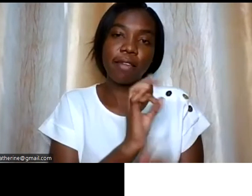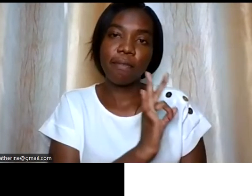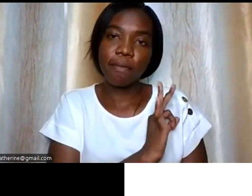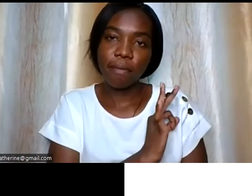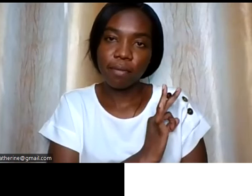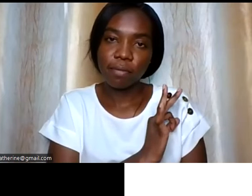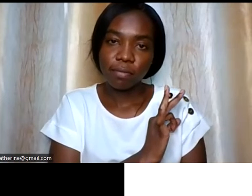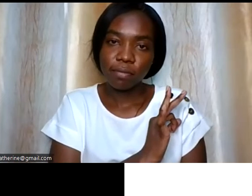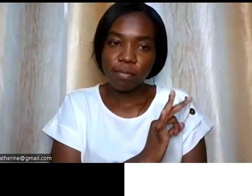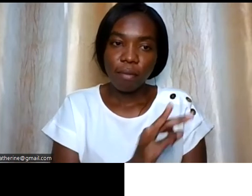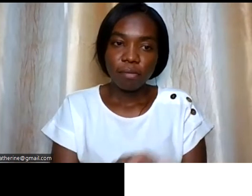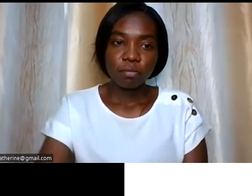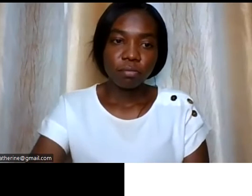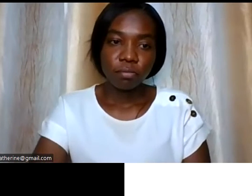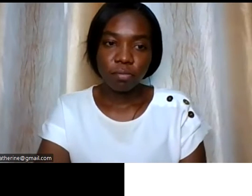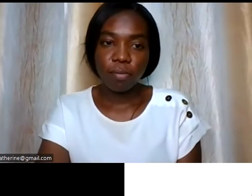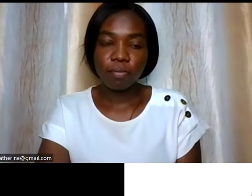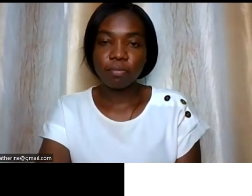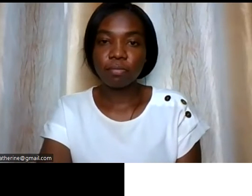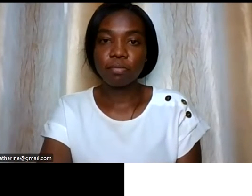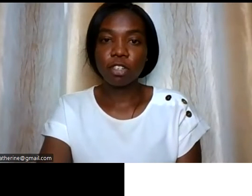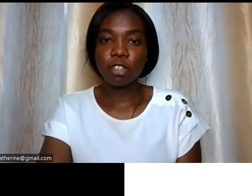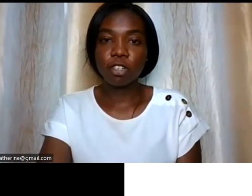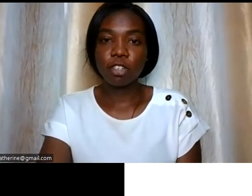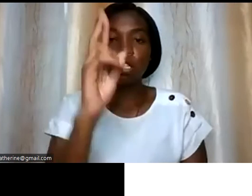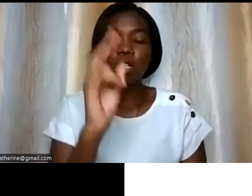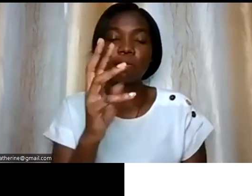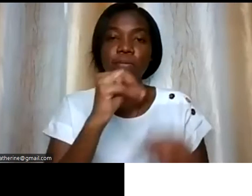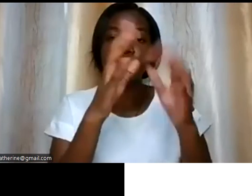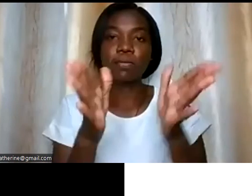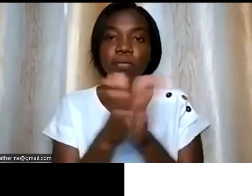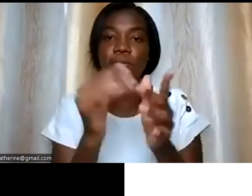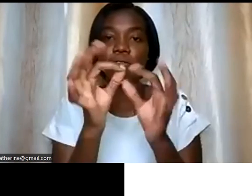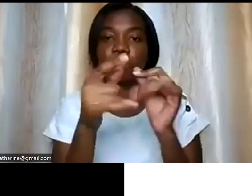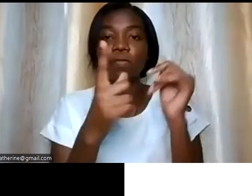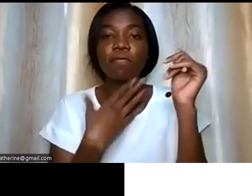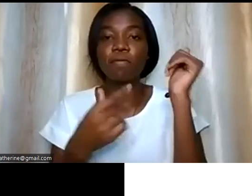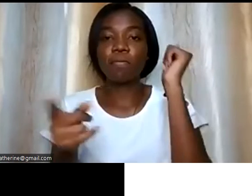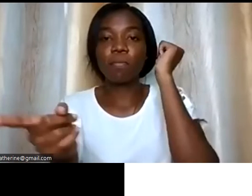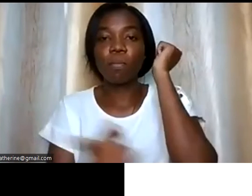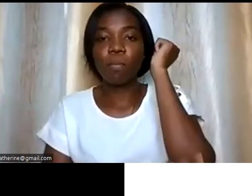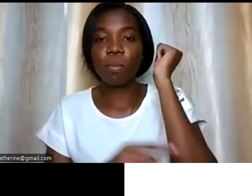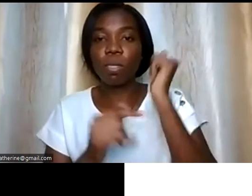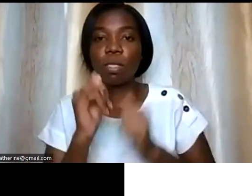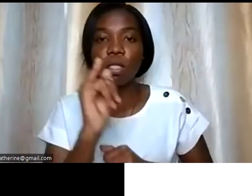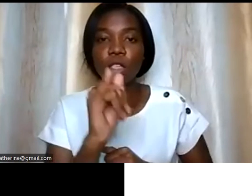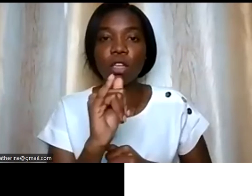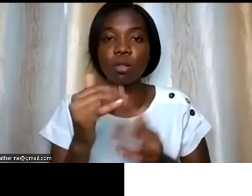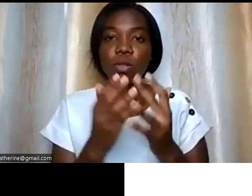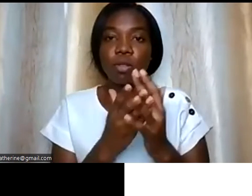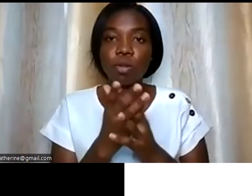actually the HR manager. A number of to be disciplined, this one do their work,